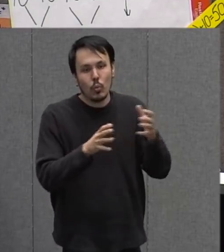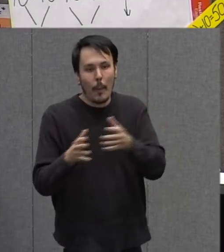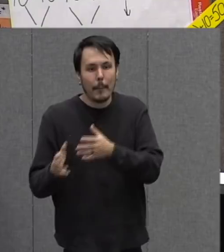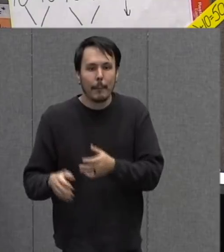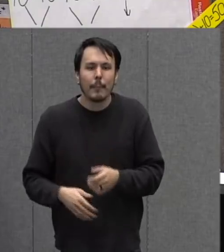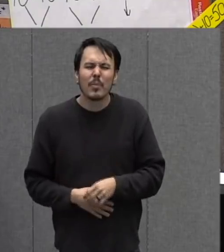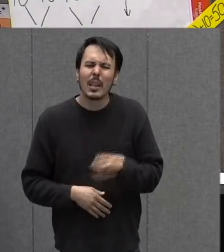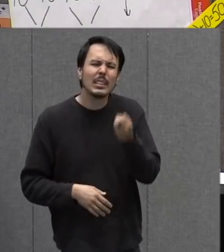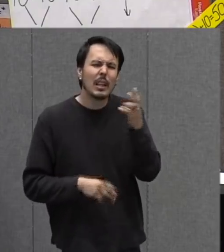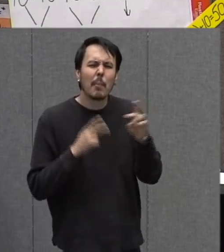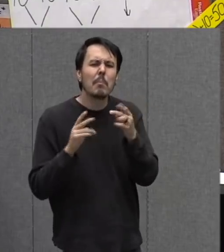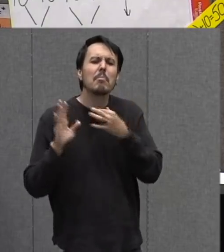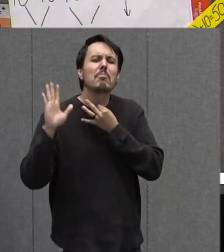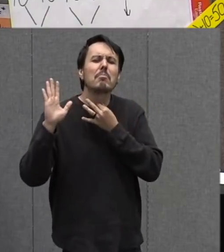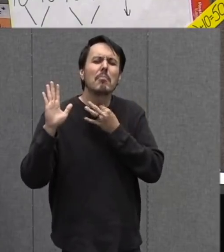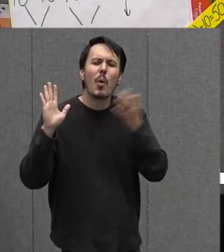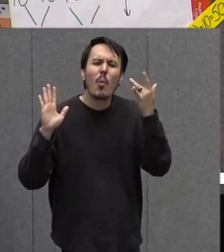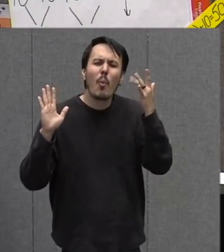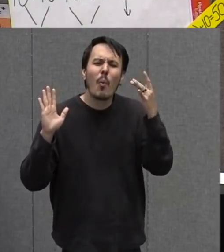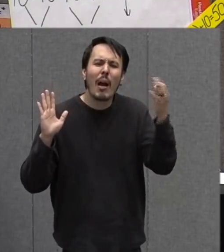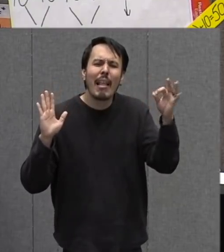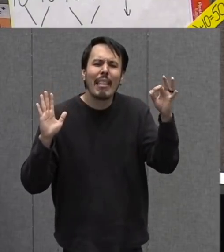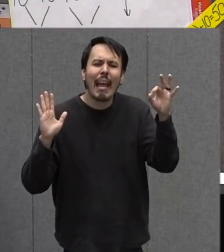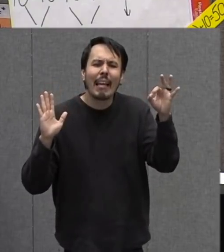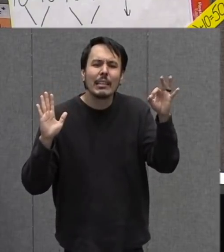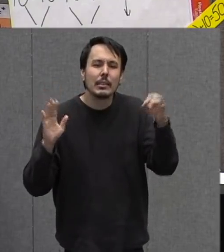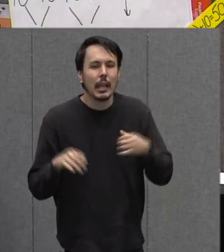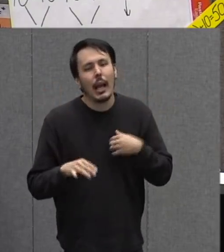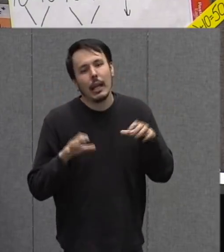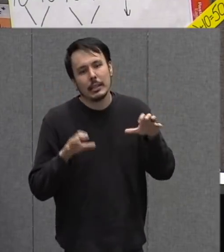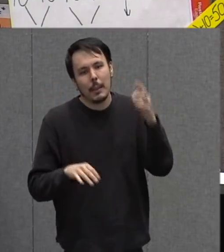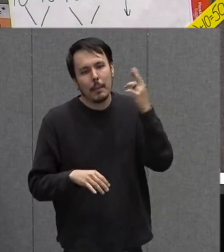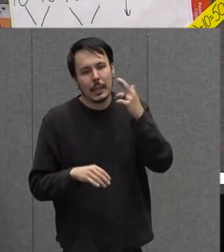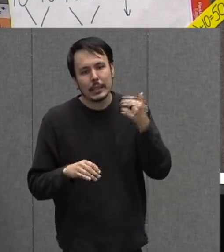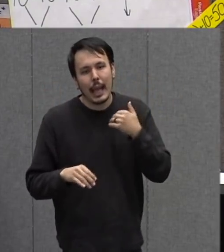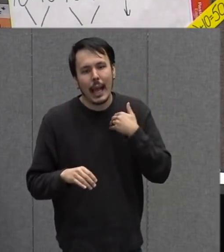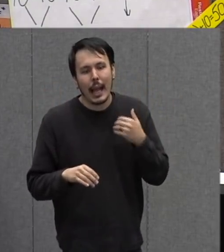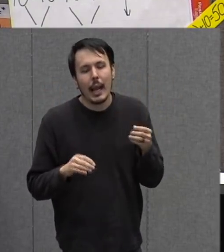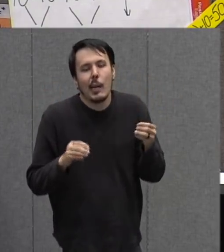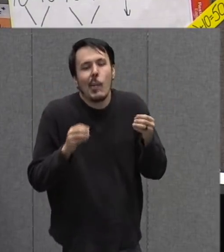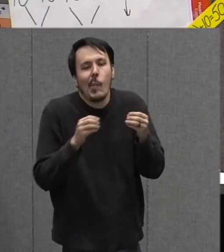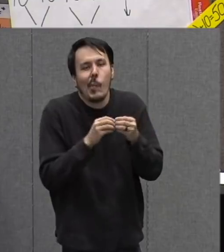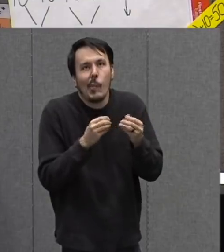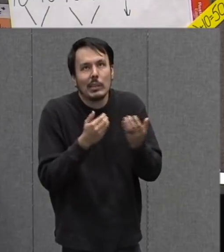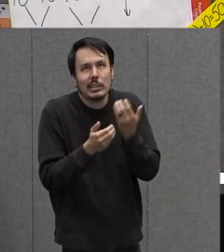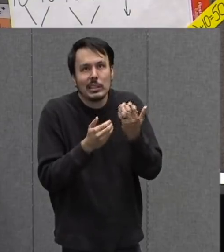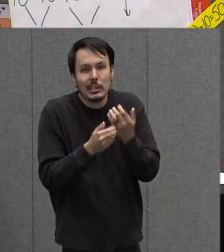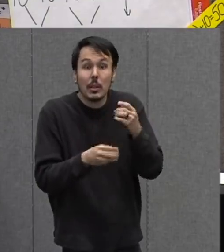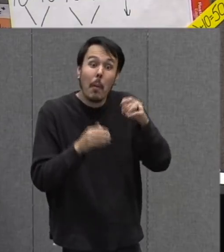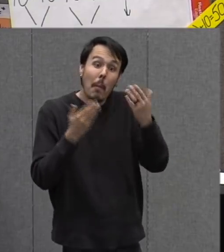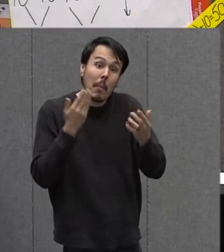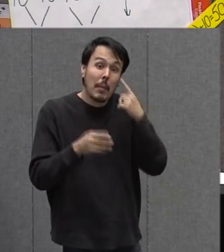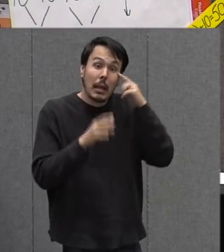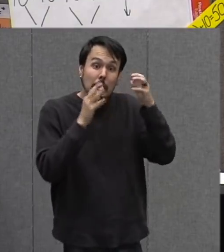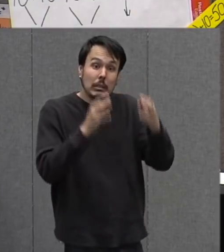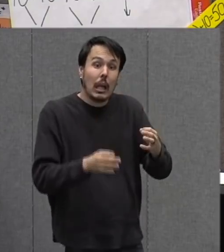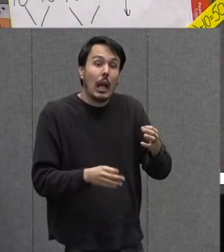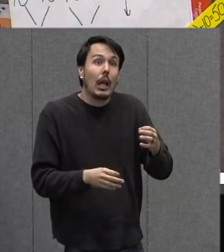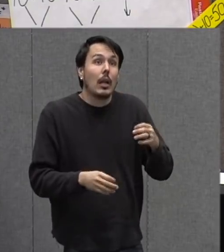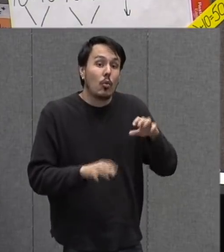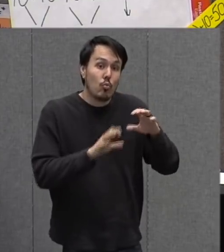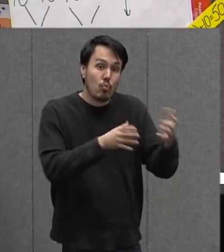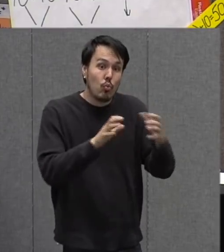why did you do 19? I did it because it was efficient and had more. Yes, I could have done groups of 4 19